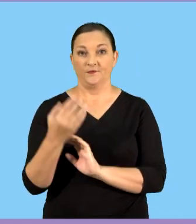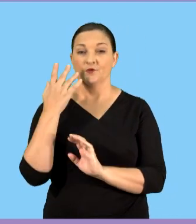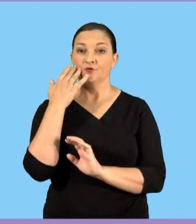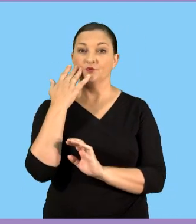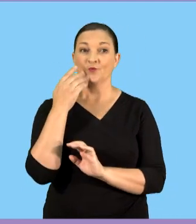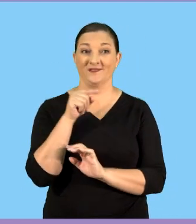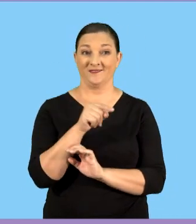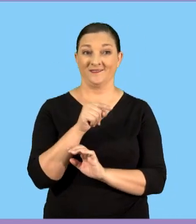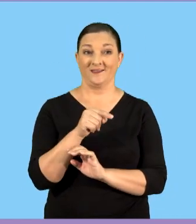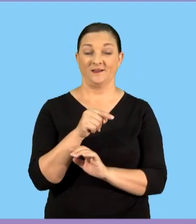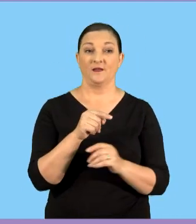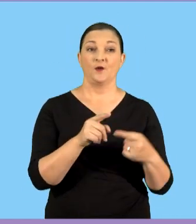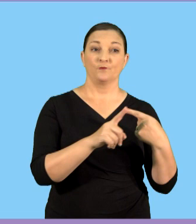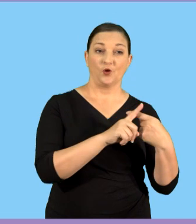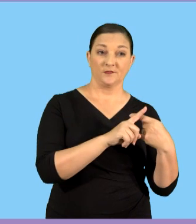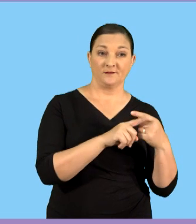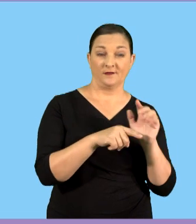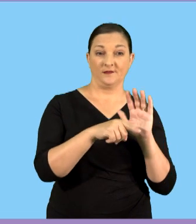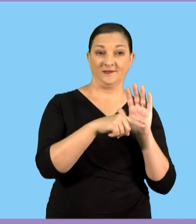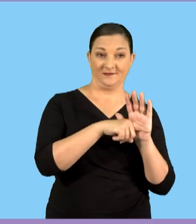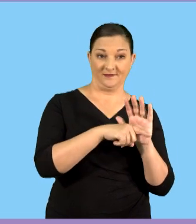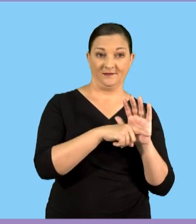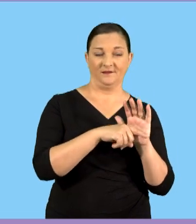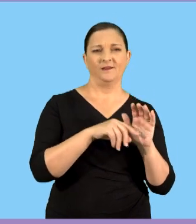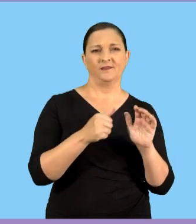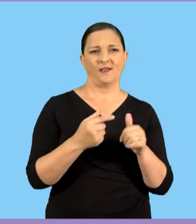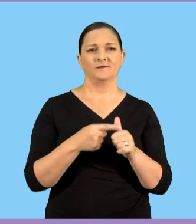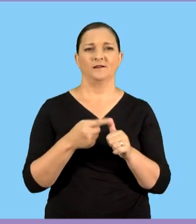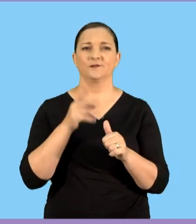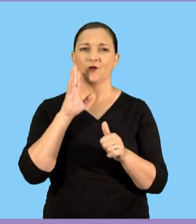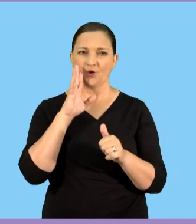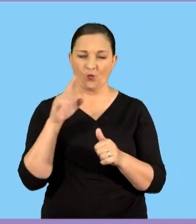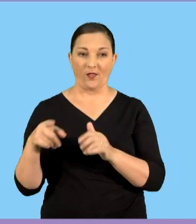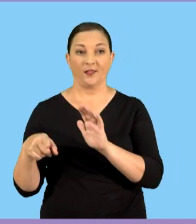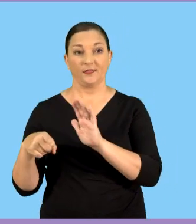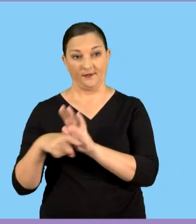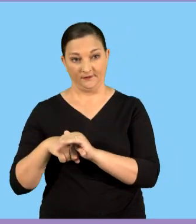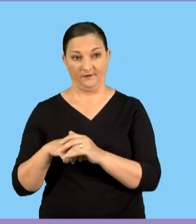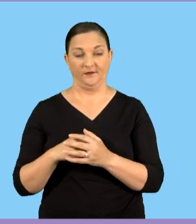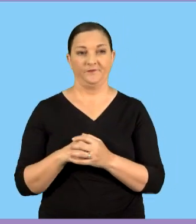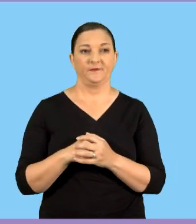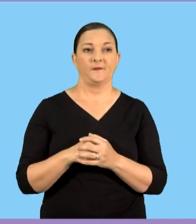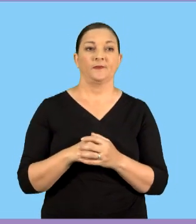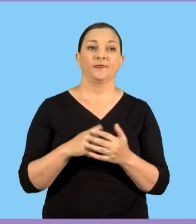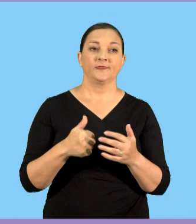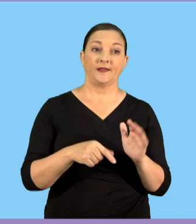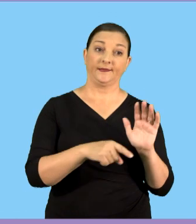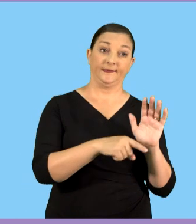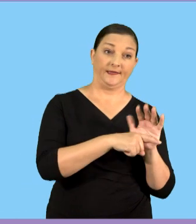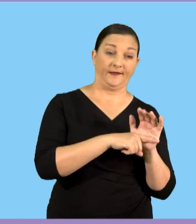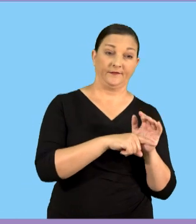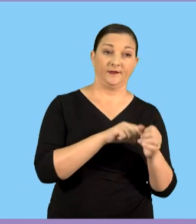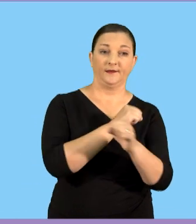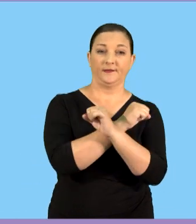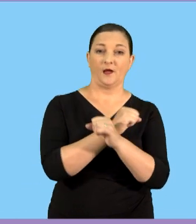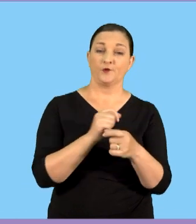The product of a positive number and a negative number is a negative number. The product of a negative number and